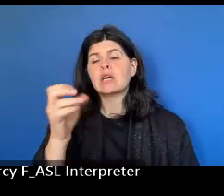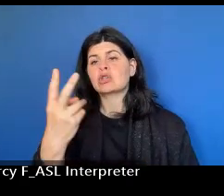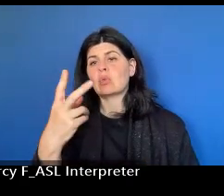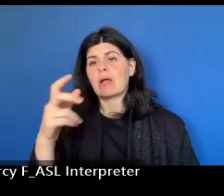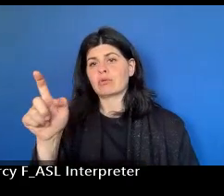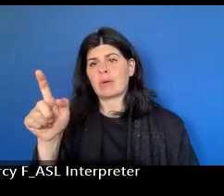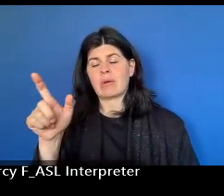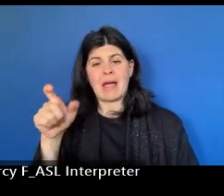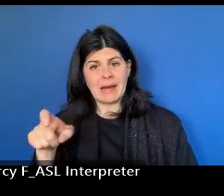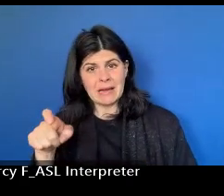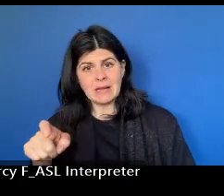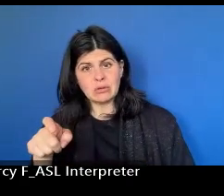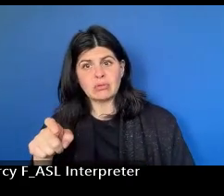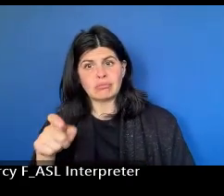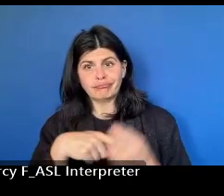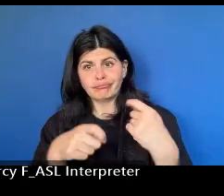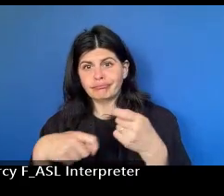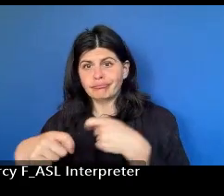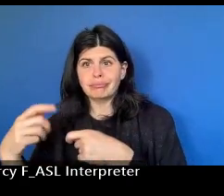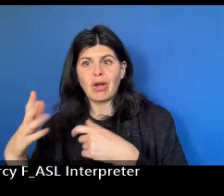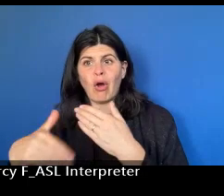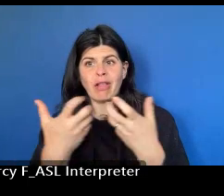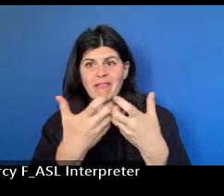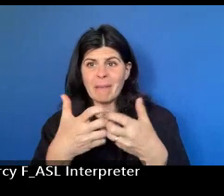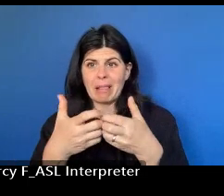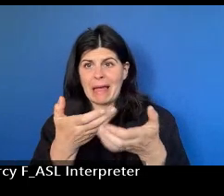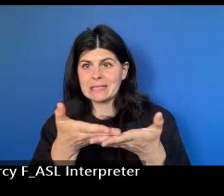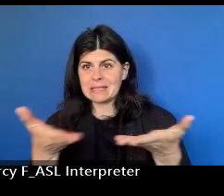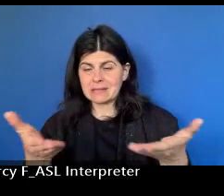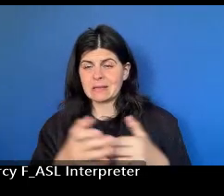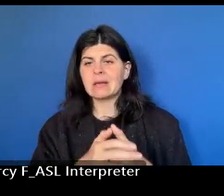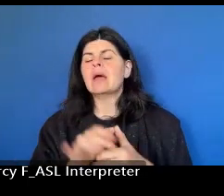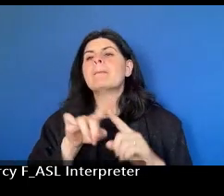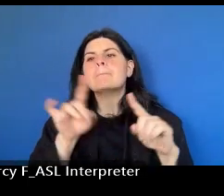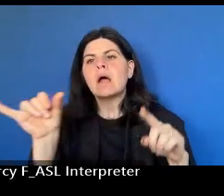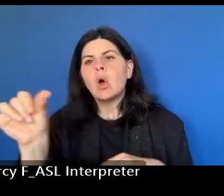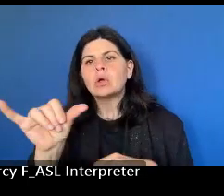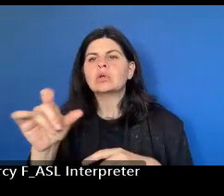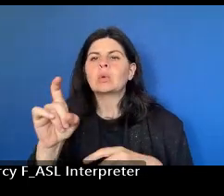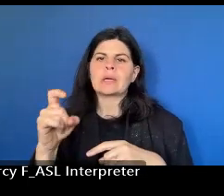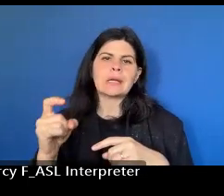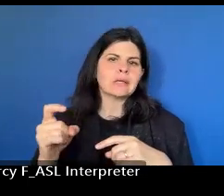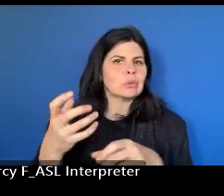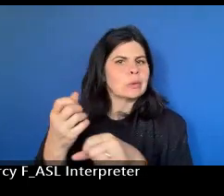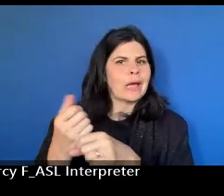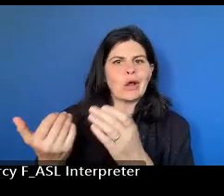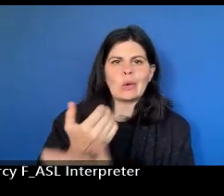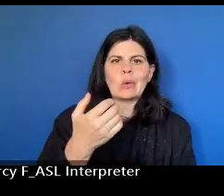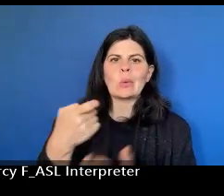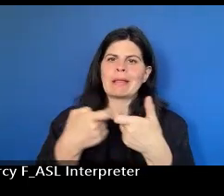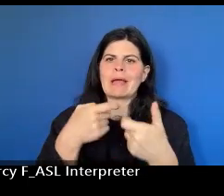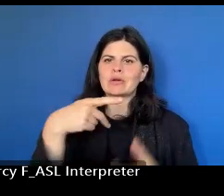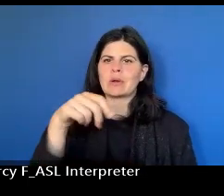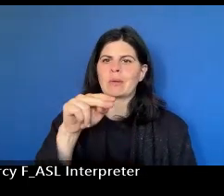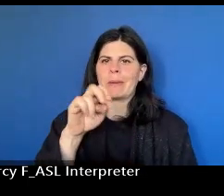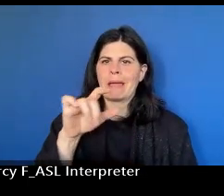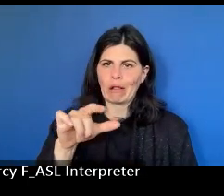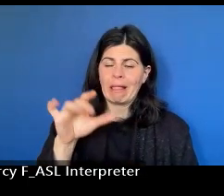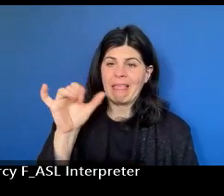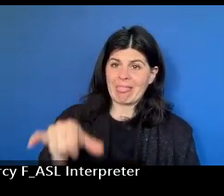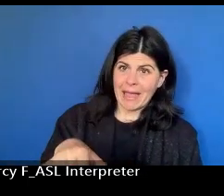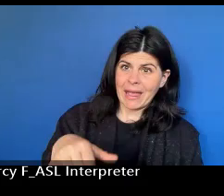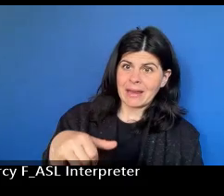I'd not only have to upgrade all of these appliances, but also get a new electrical panel. And that new electrical